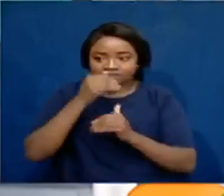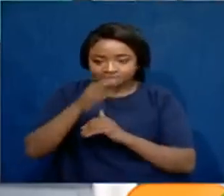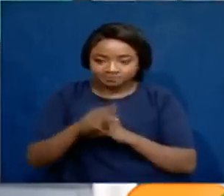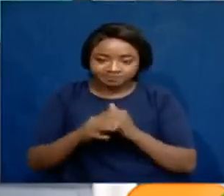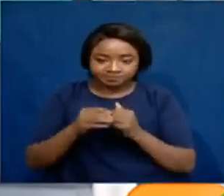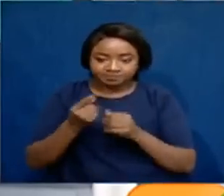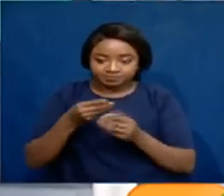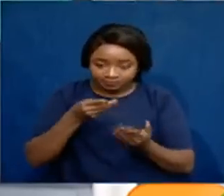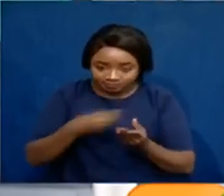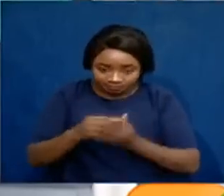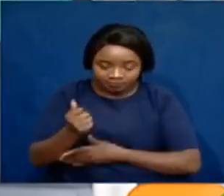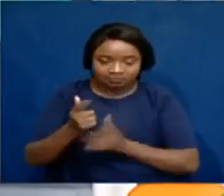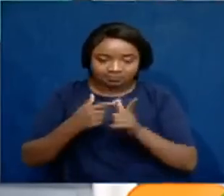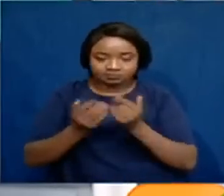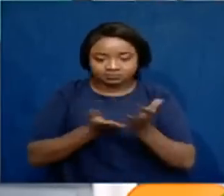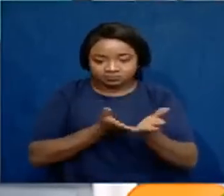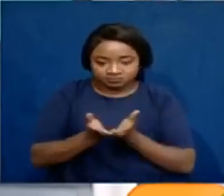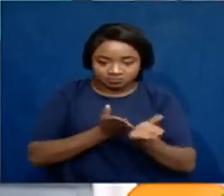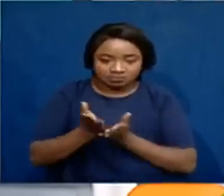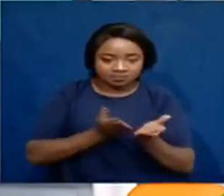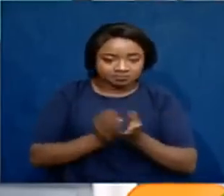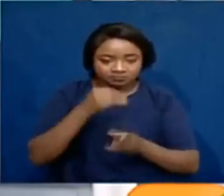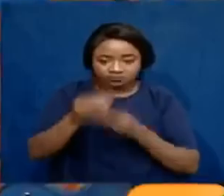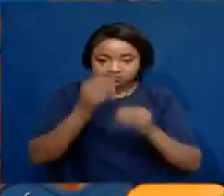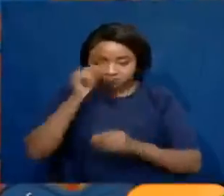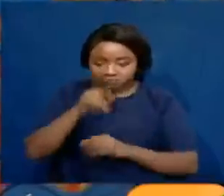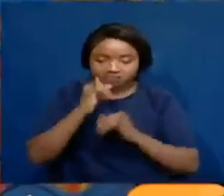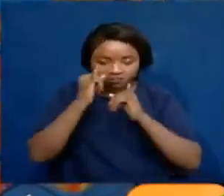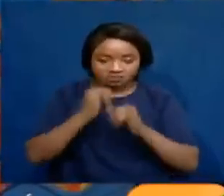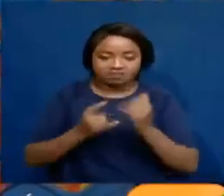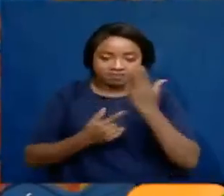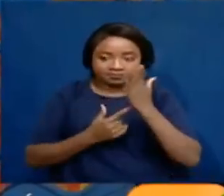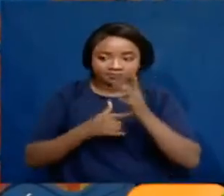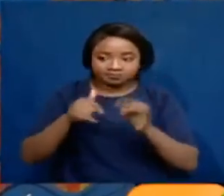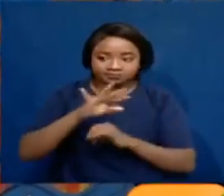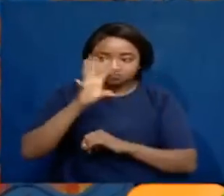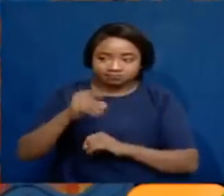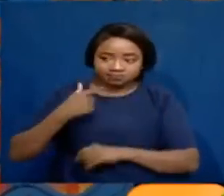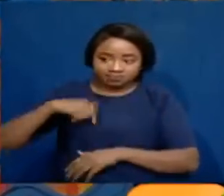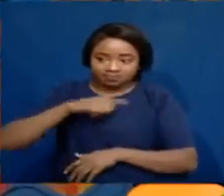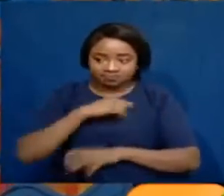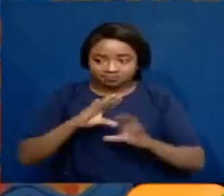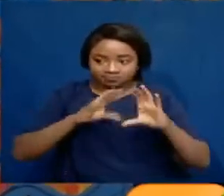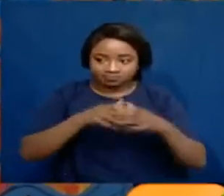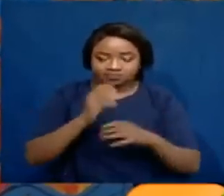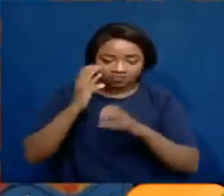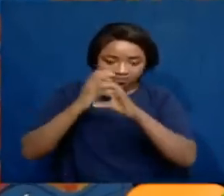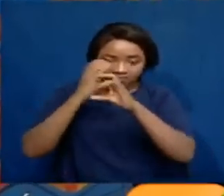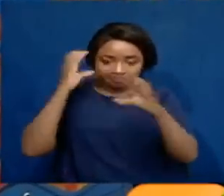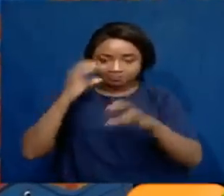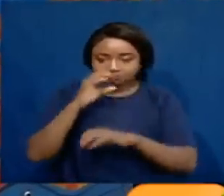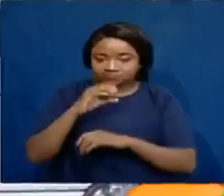after-sales support for electric bus, because it's a new technology, especially in Africa. So as BasiGo, we are able to solve all these